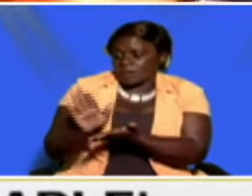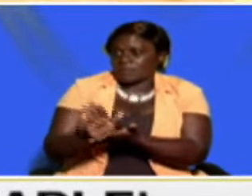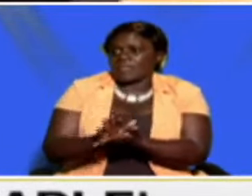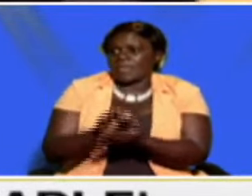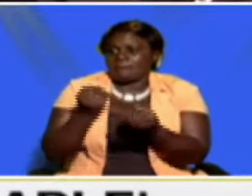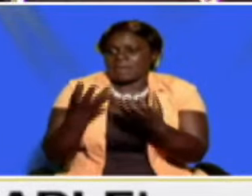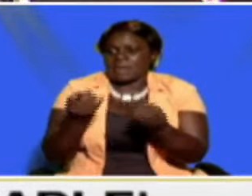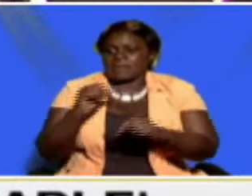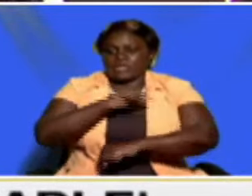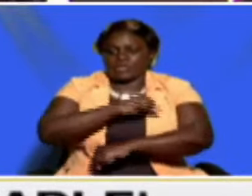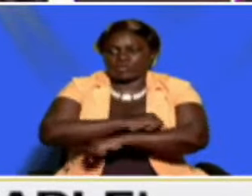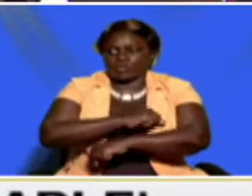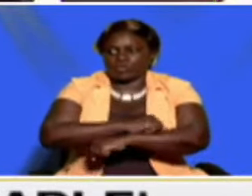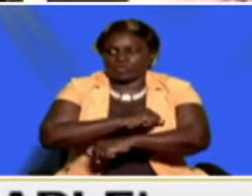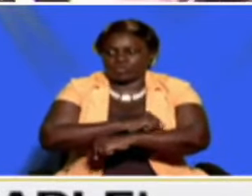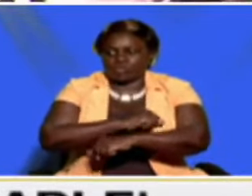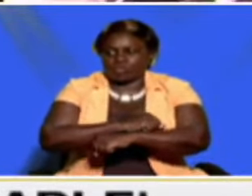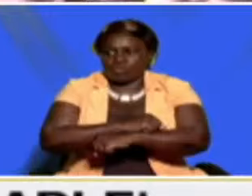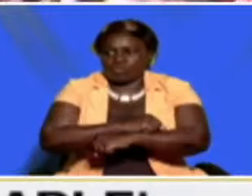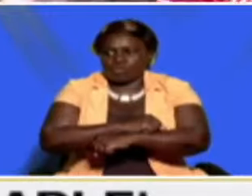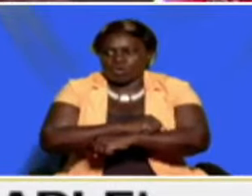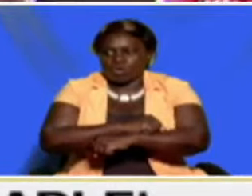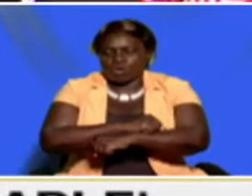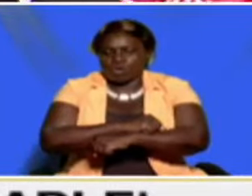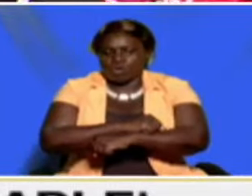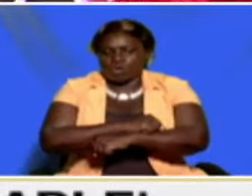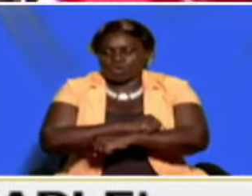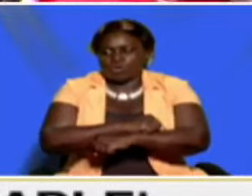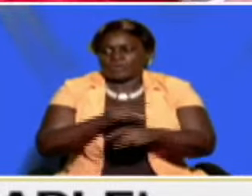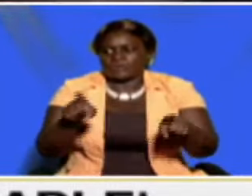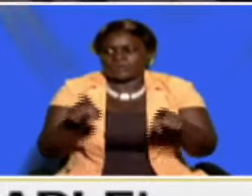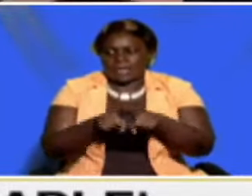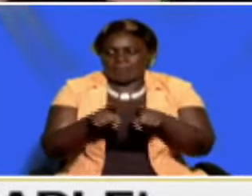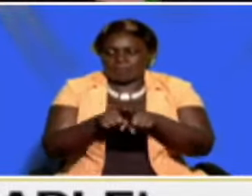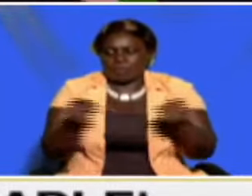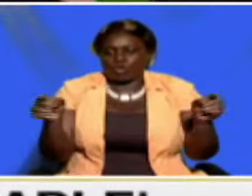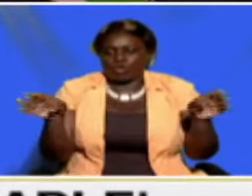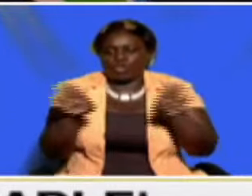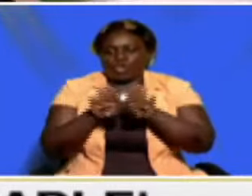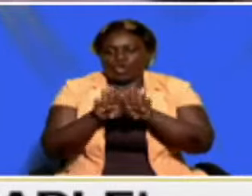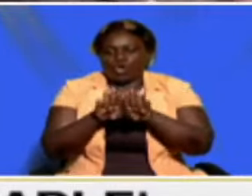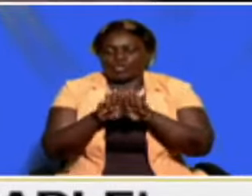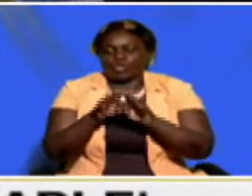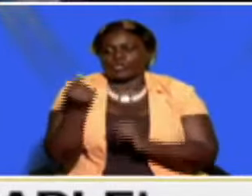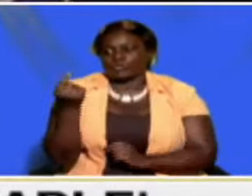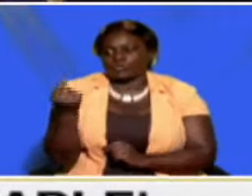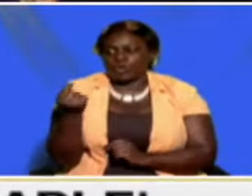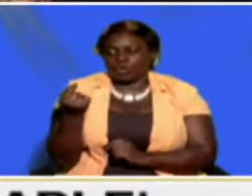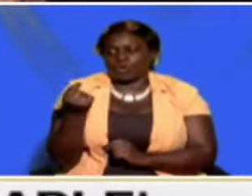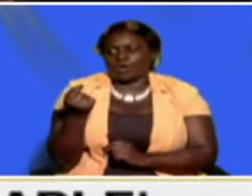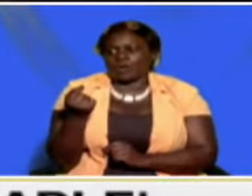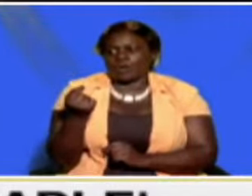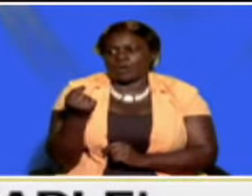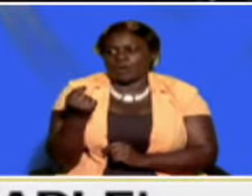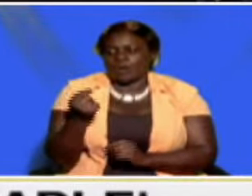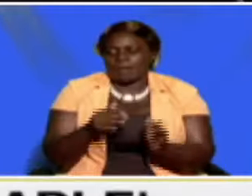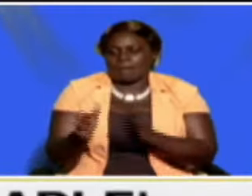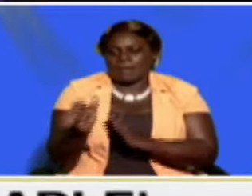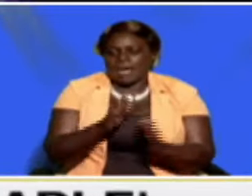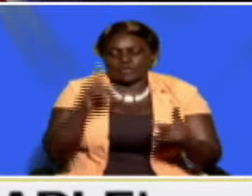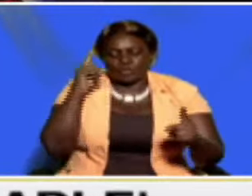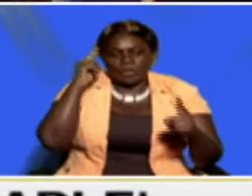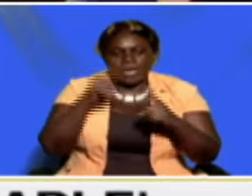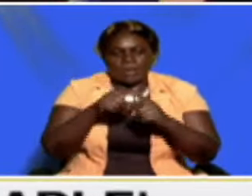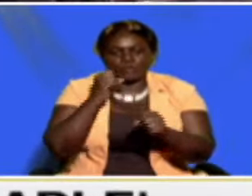Several schools that couldn't initiate midterm breaks opted for temporary closures. These precautionary measures aiming